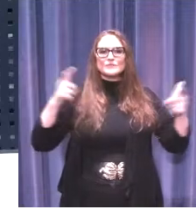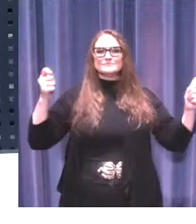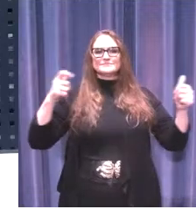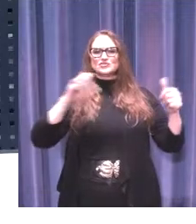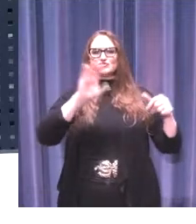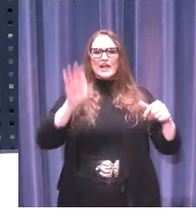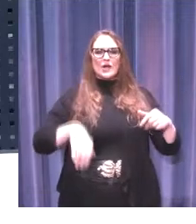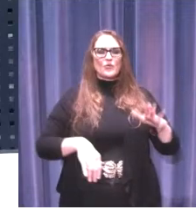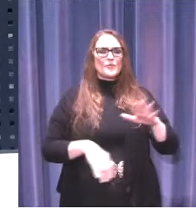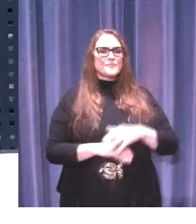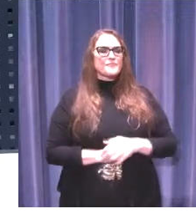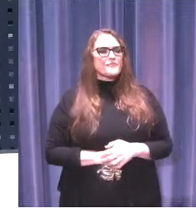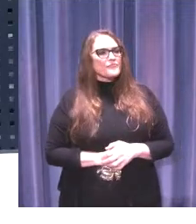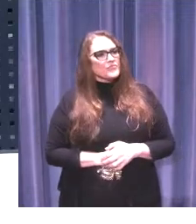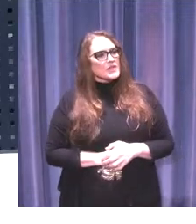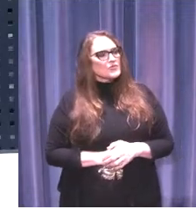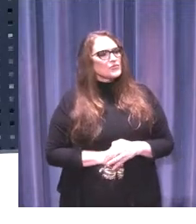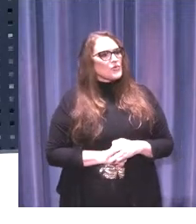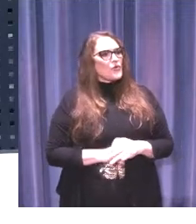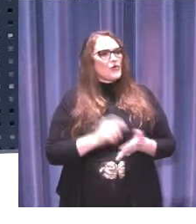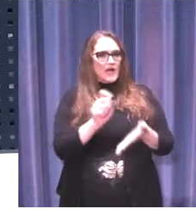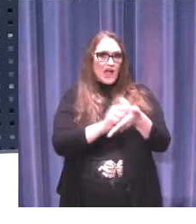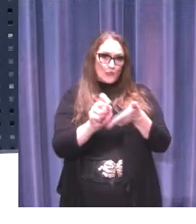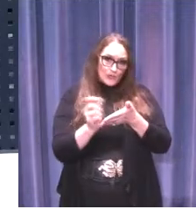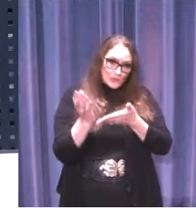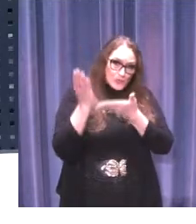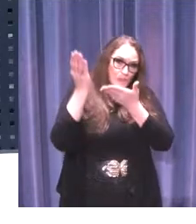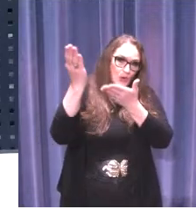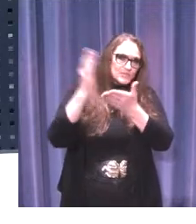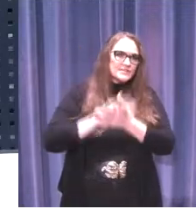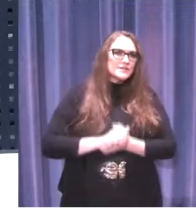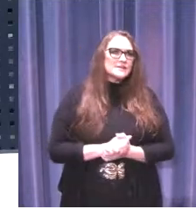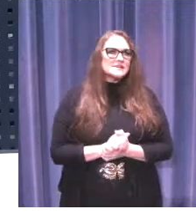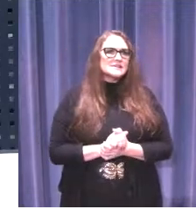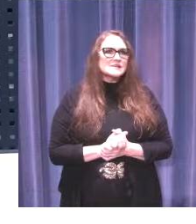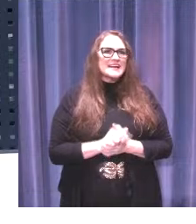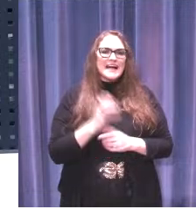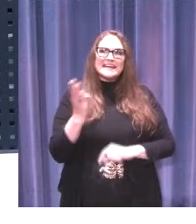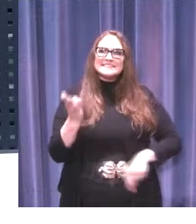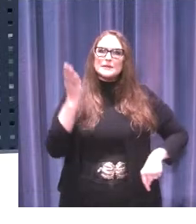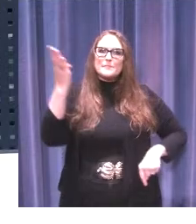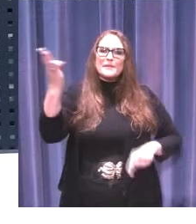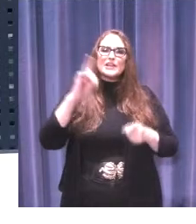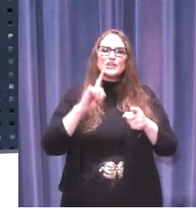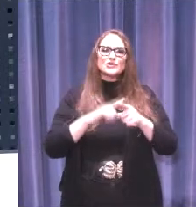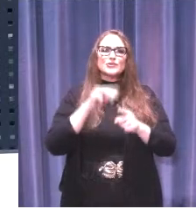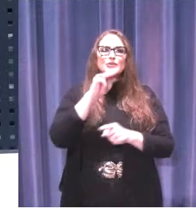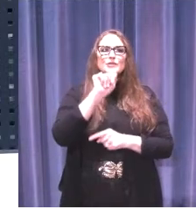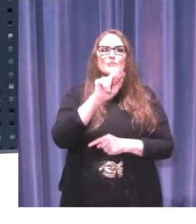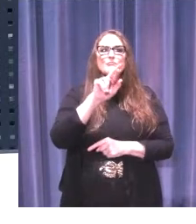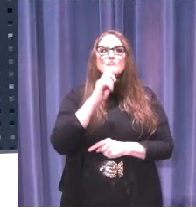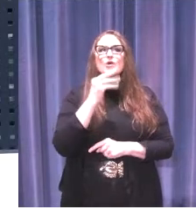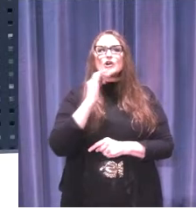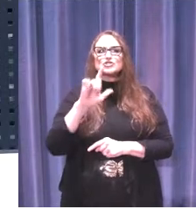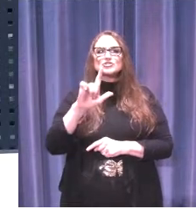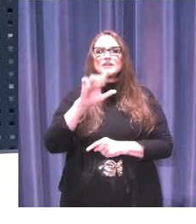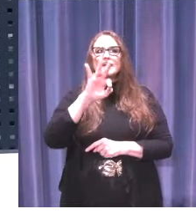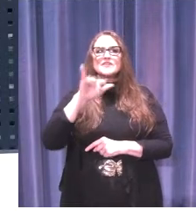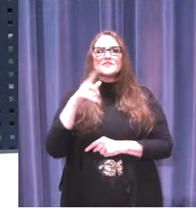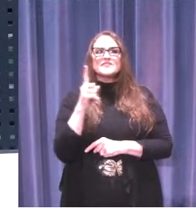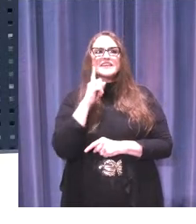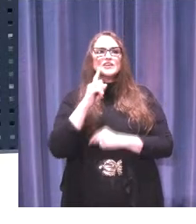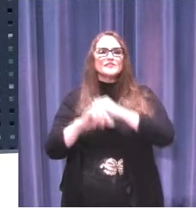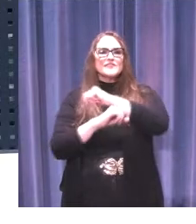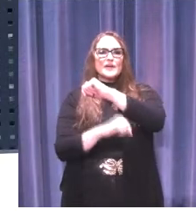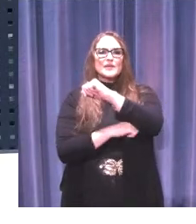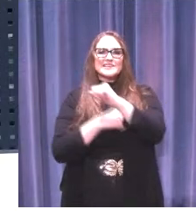Chicago. So I wrote the proposal, I submitted it to the Marshall Field Foundation, and I got